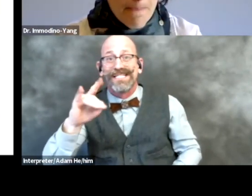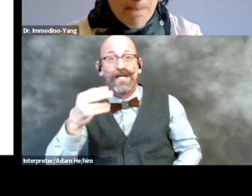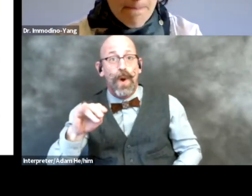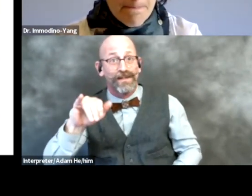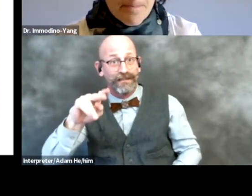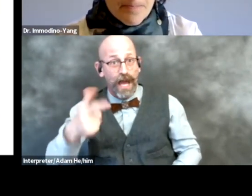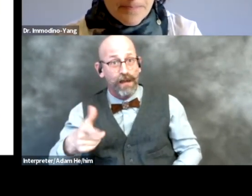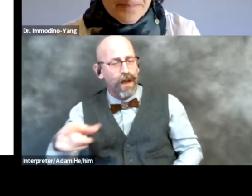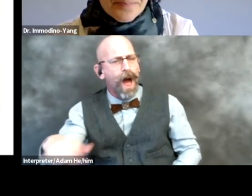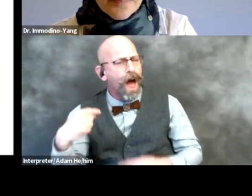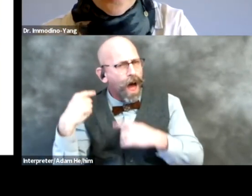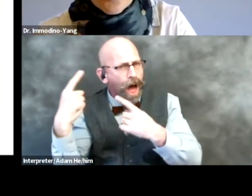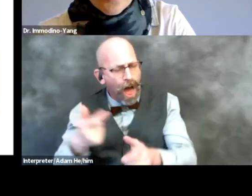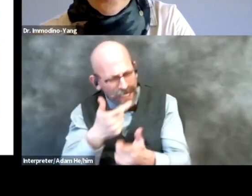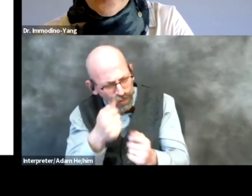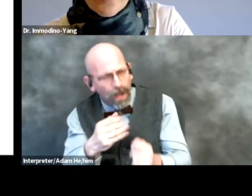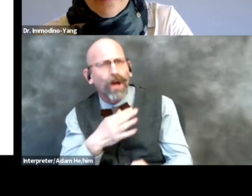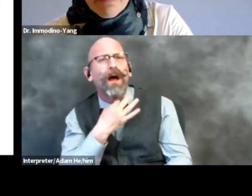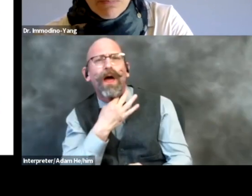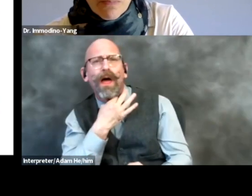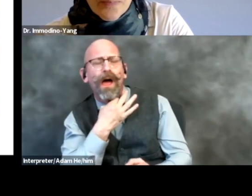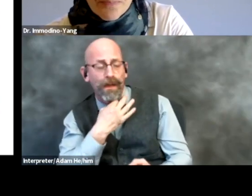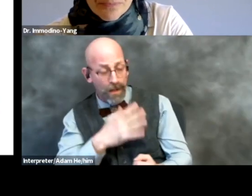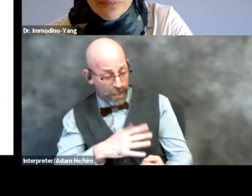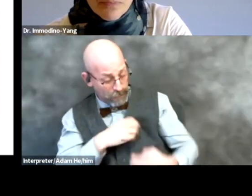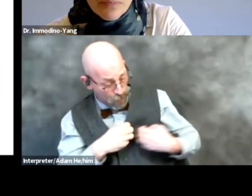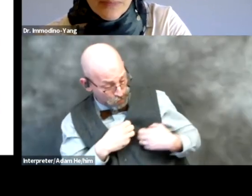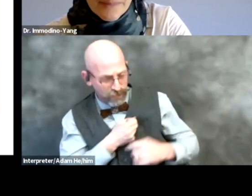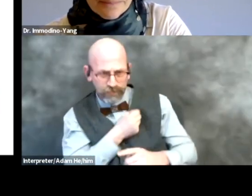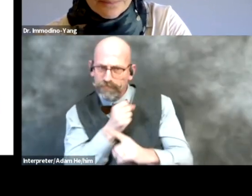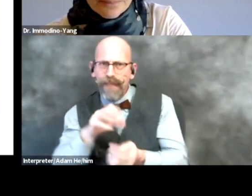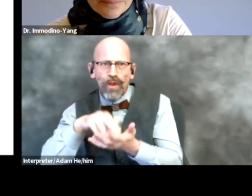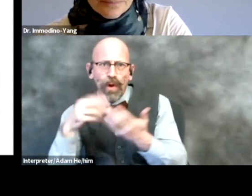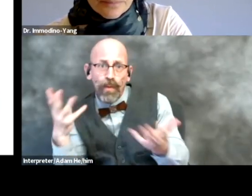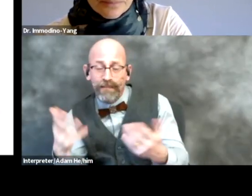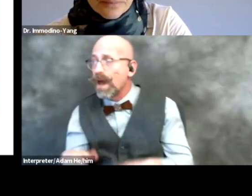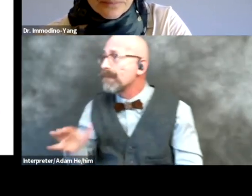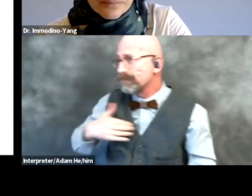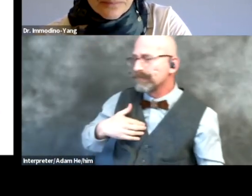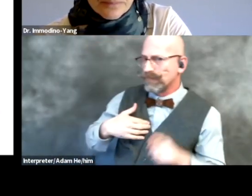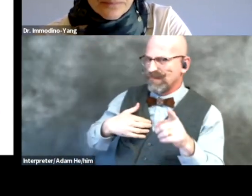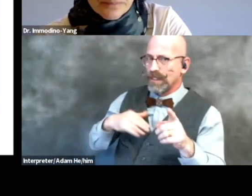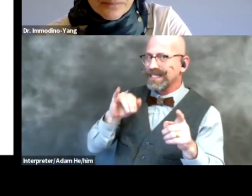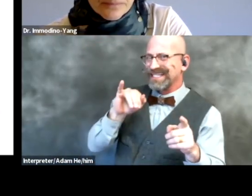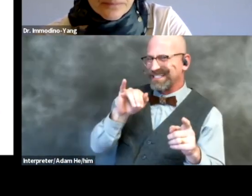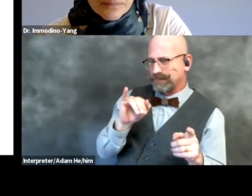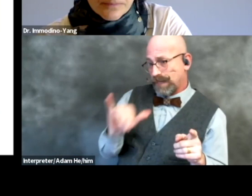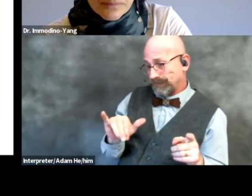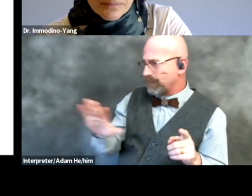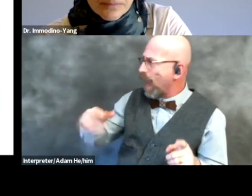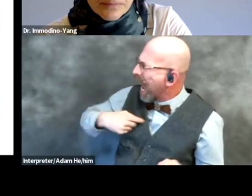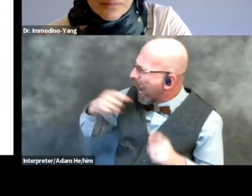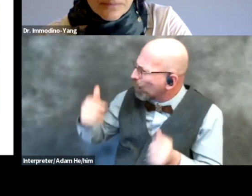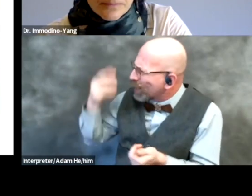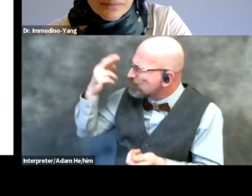emotions factor into learning. I quickly realized that there was very, very little known about the kind of stuff that we really care about in education, like how people